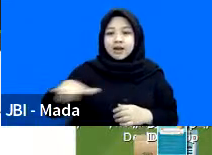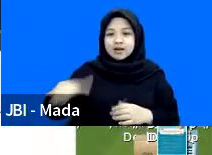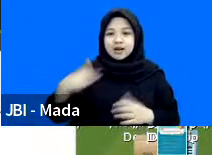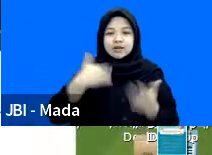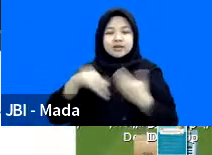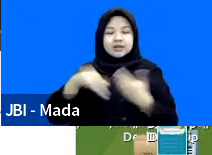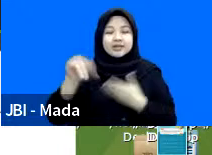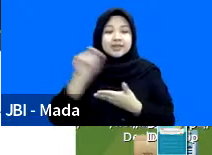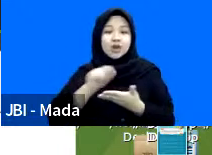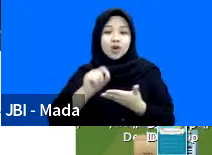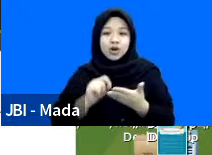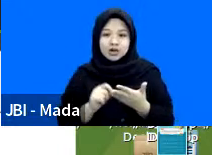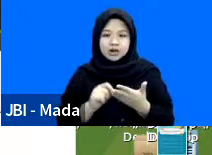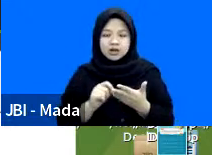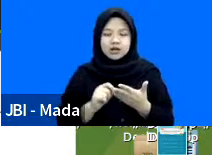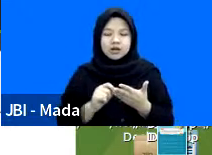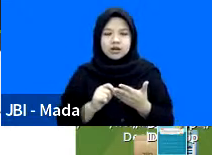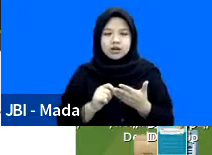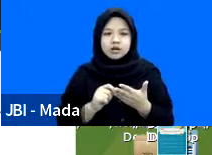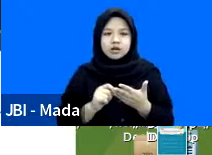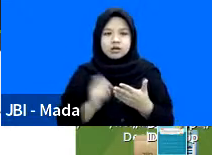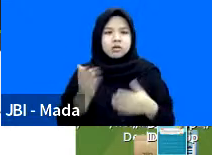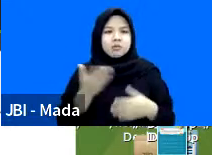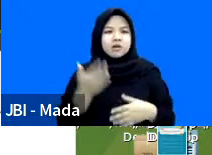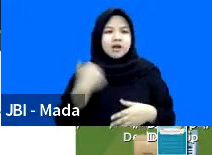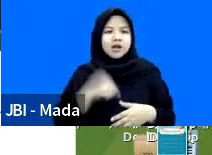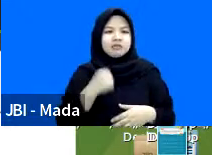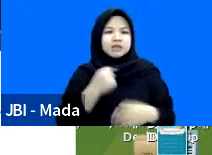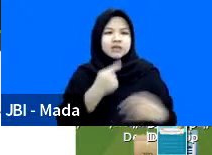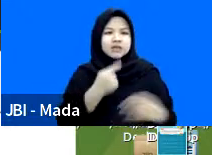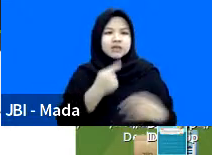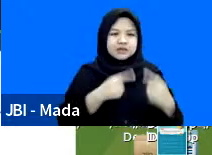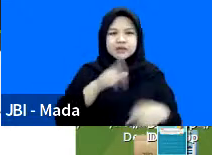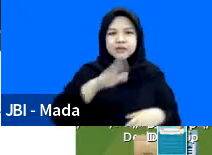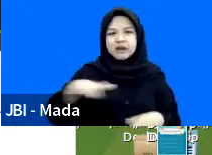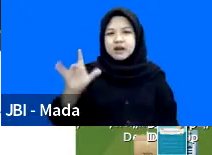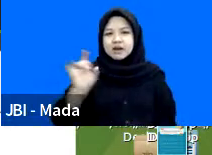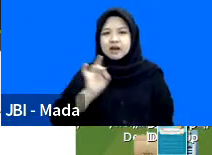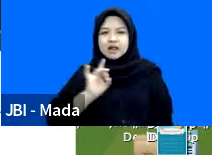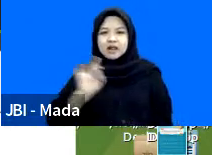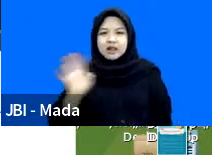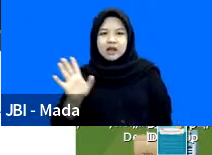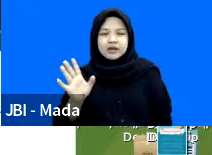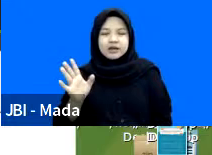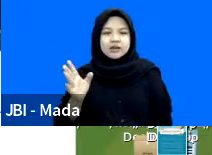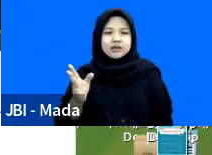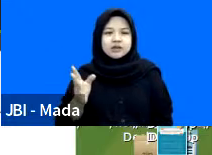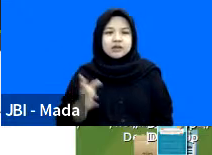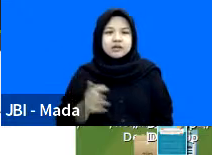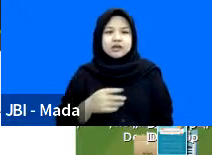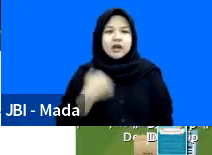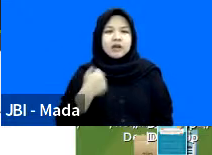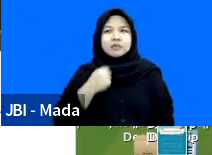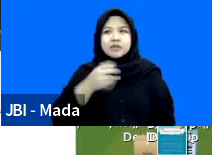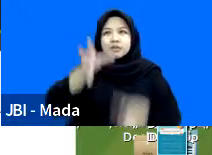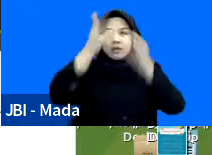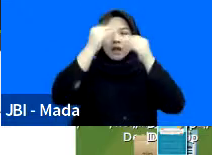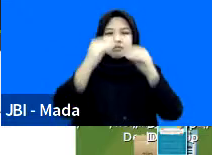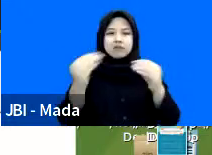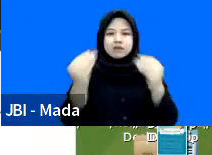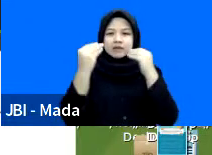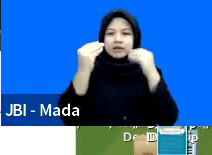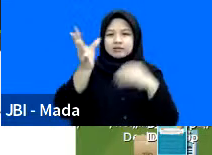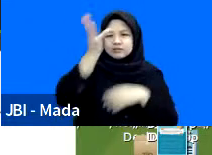teacher. They are not able to interact with other students. They are not remembering anything that they've been taught. They are not doing their homework. And all these